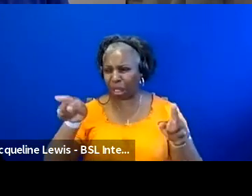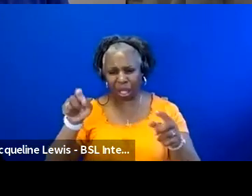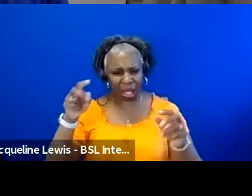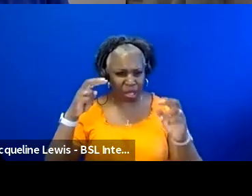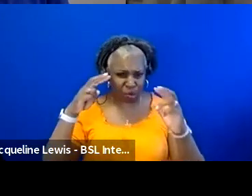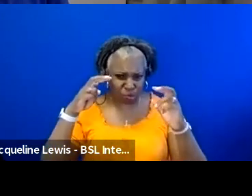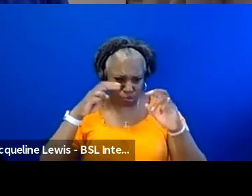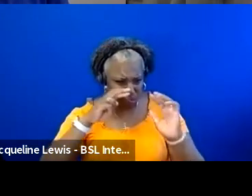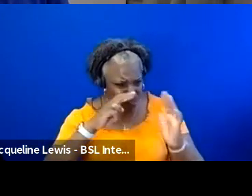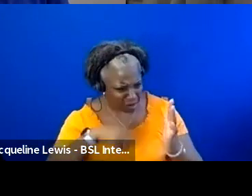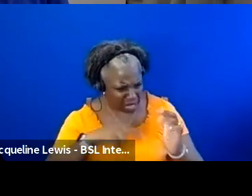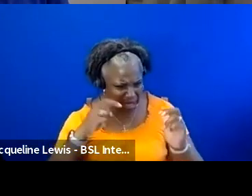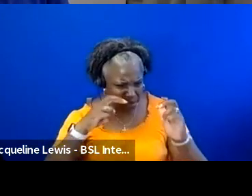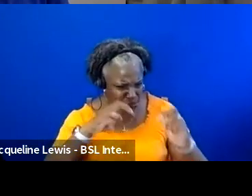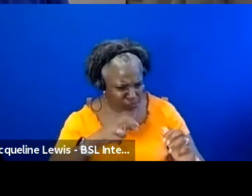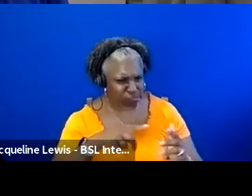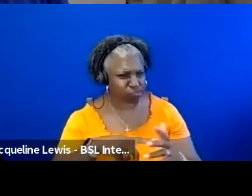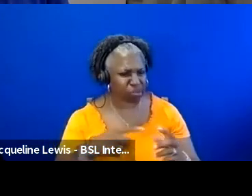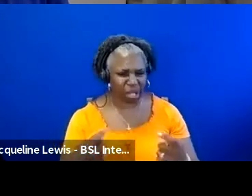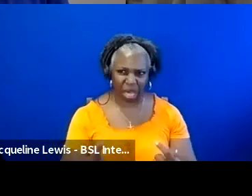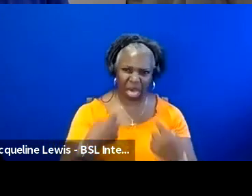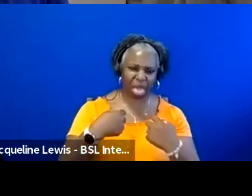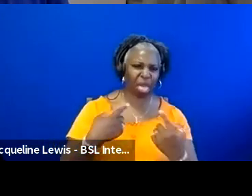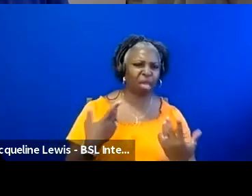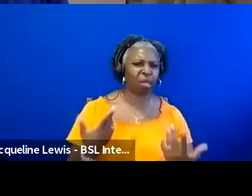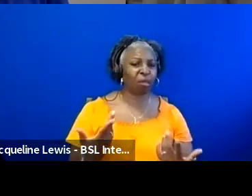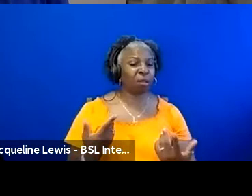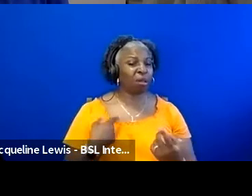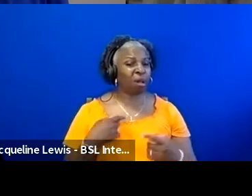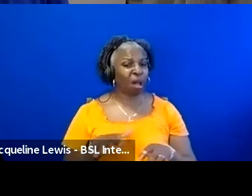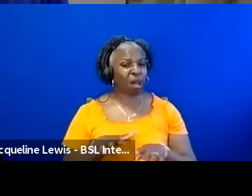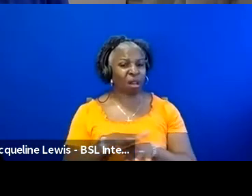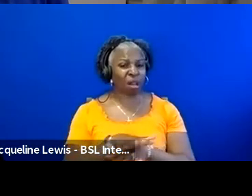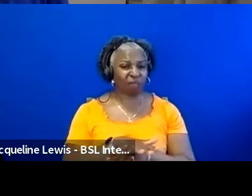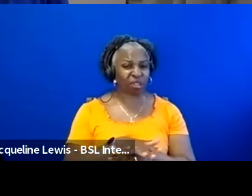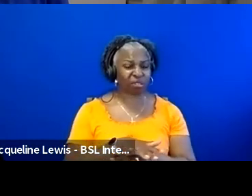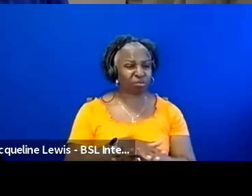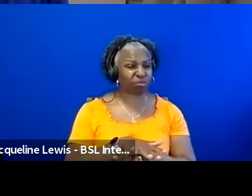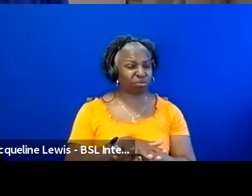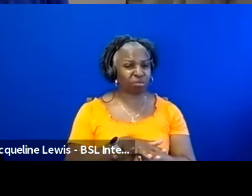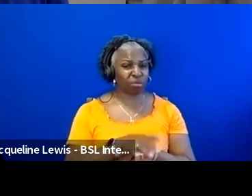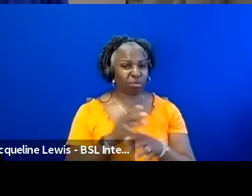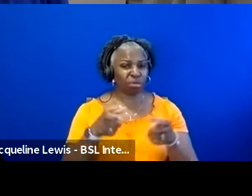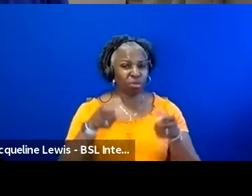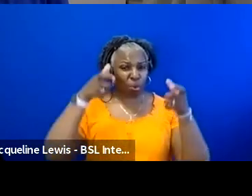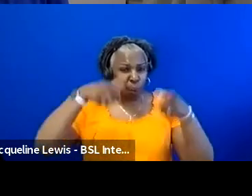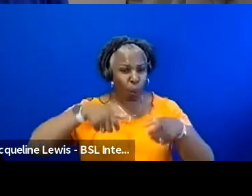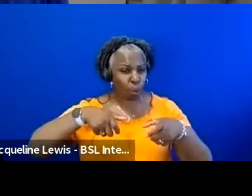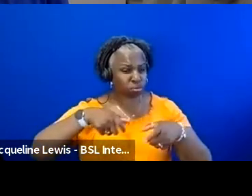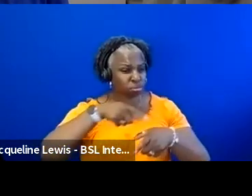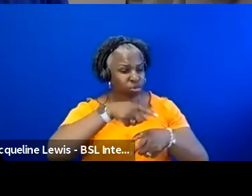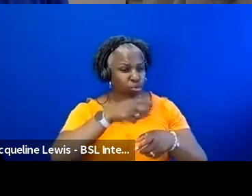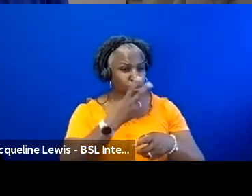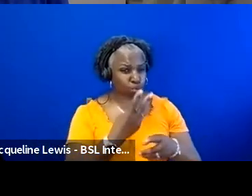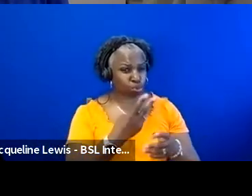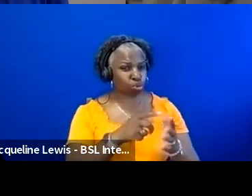attacked. And at the same time, as you said, I covered the trials of journalists in a country where the media is tightly controlled. So